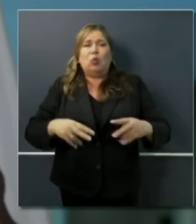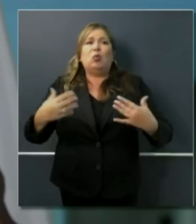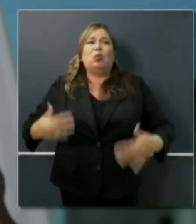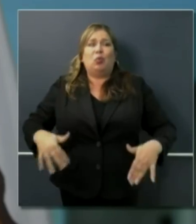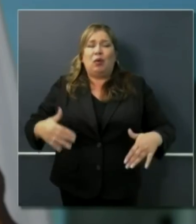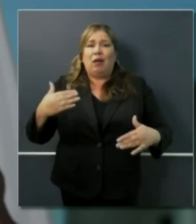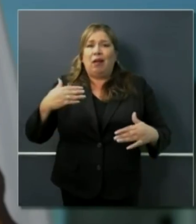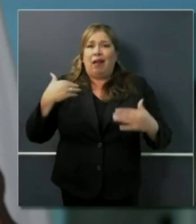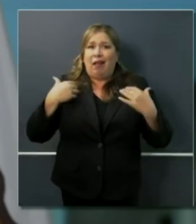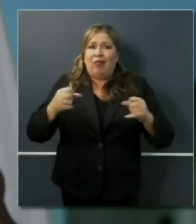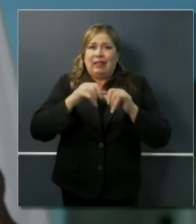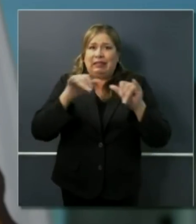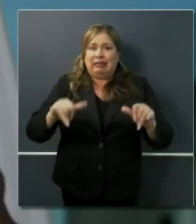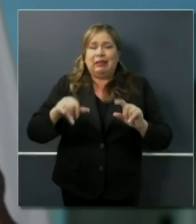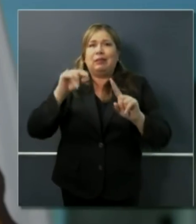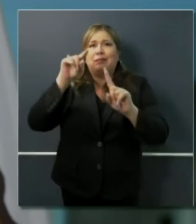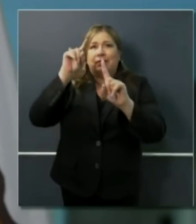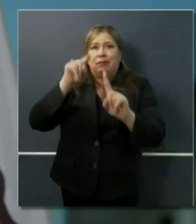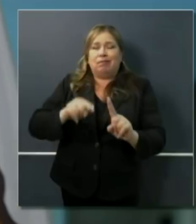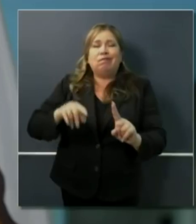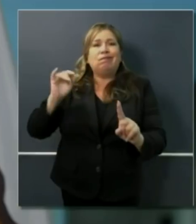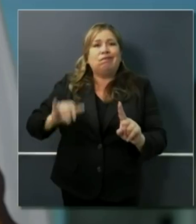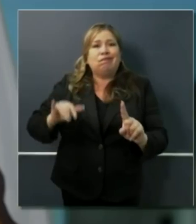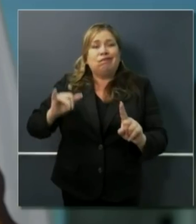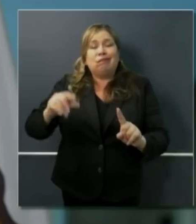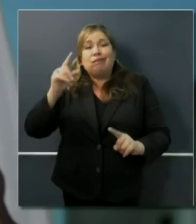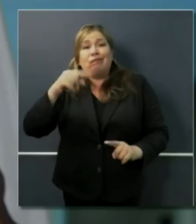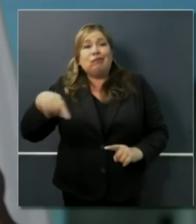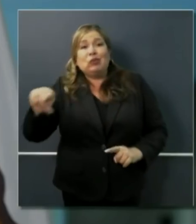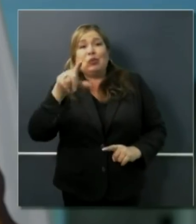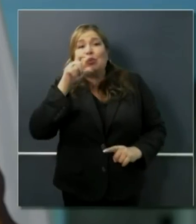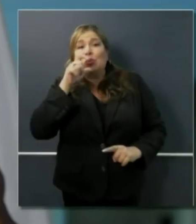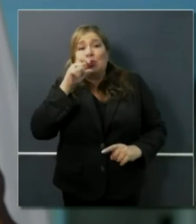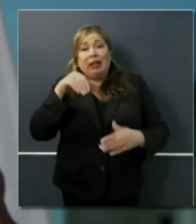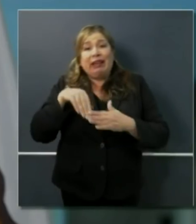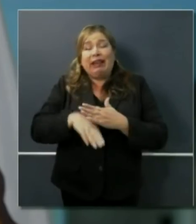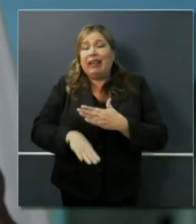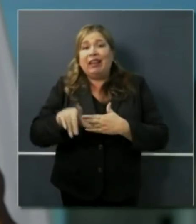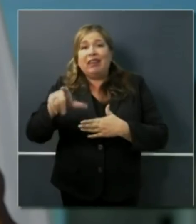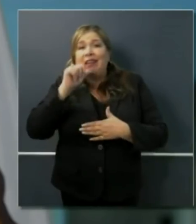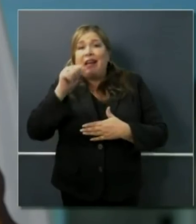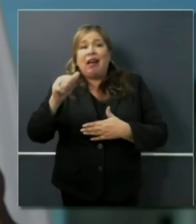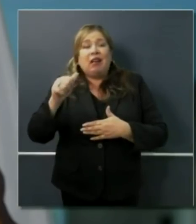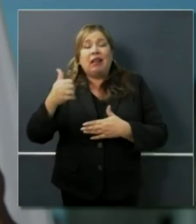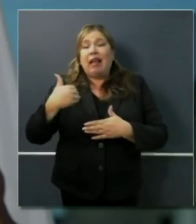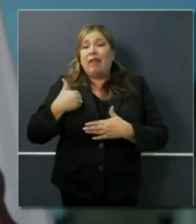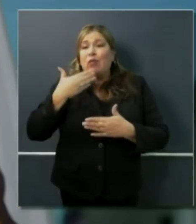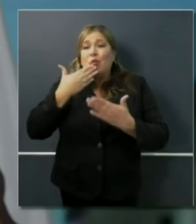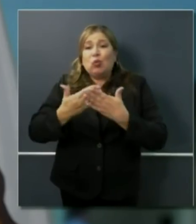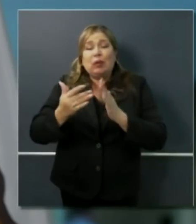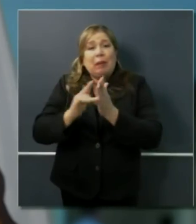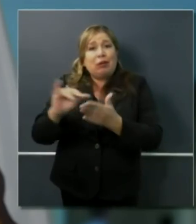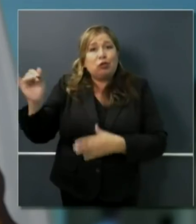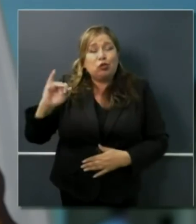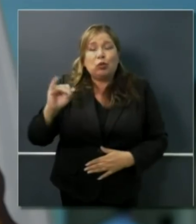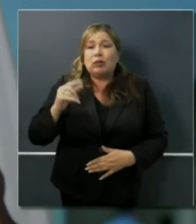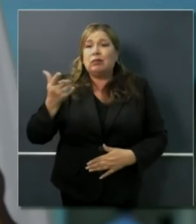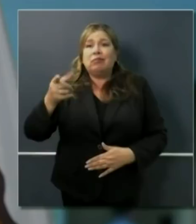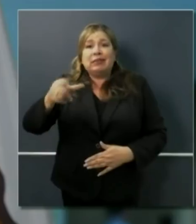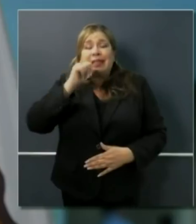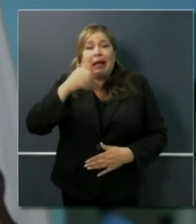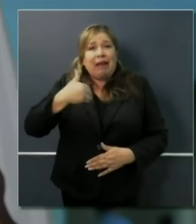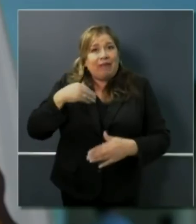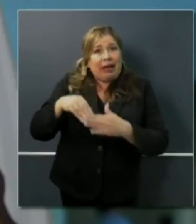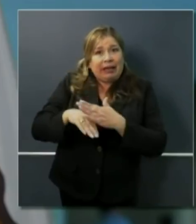not have quality care are not well served through this pandemic, and they're the most vulnerable because they fall through the cracks. And that's